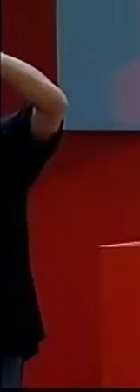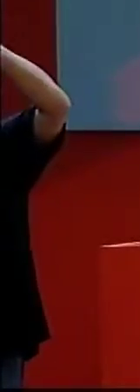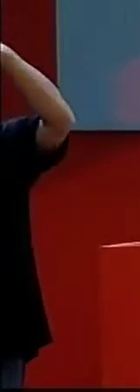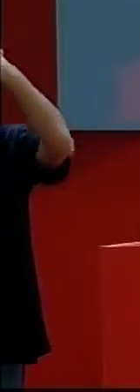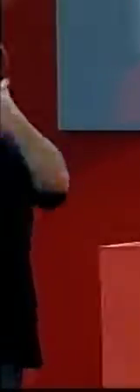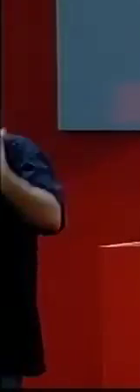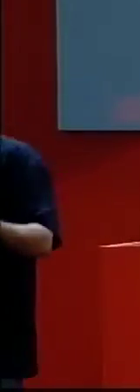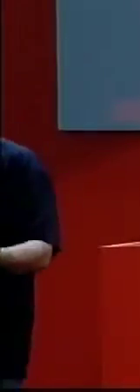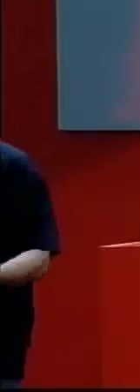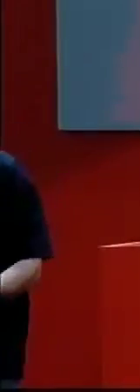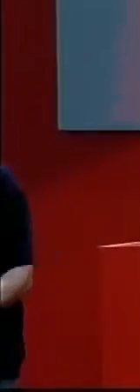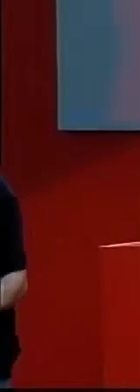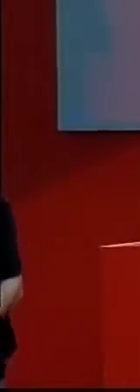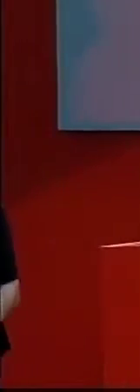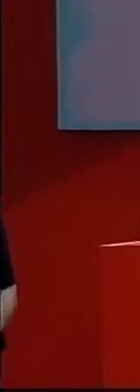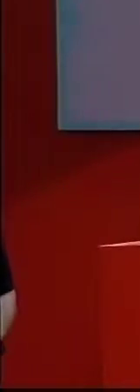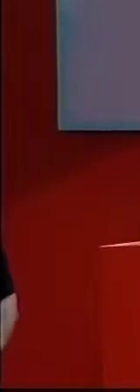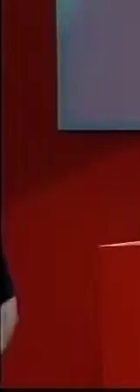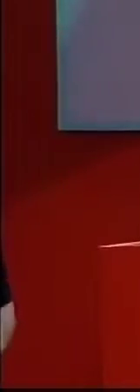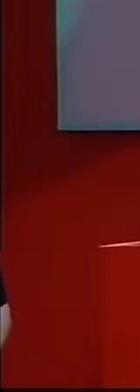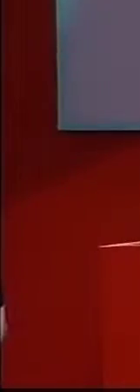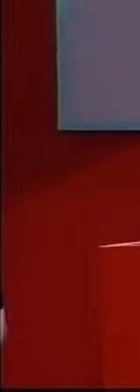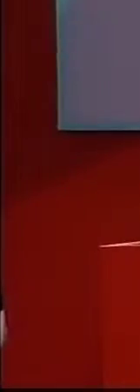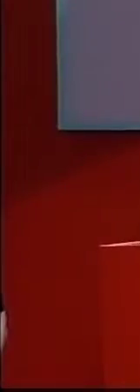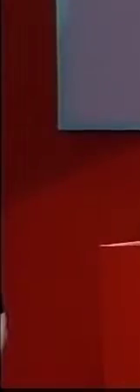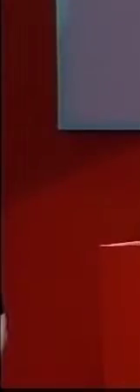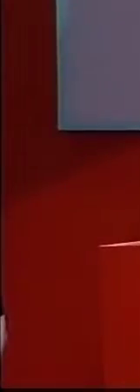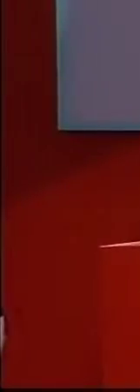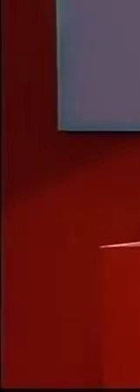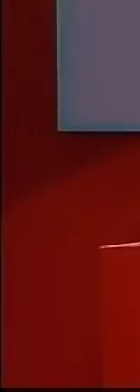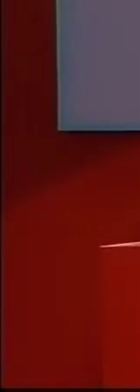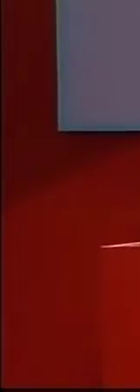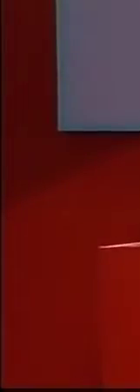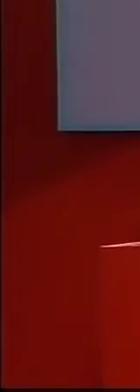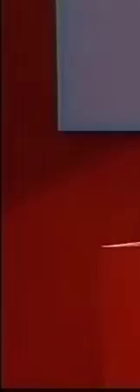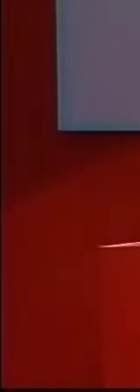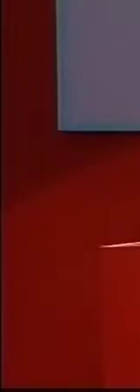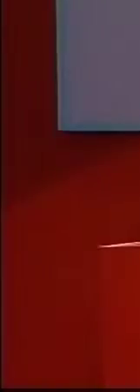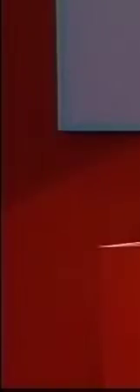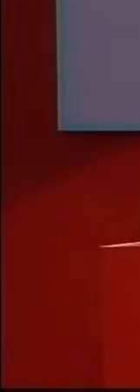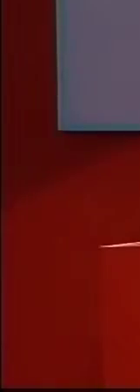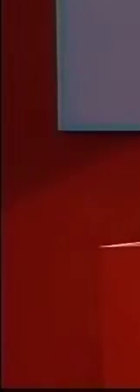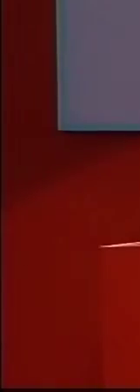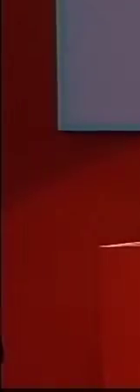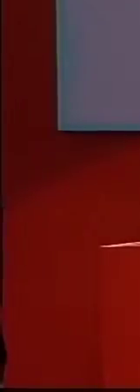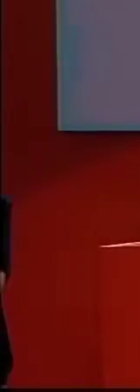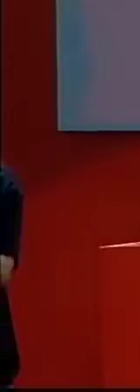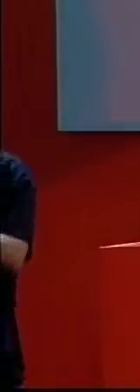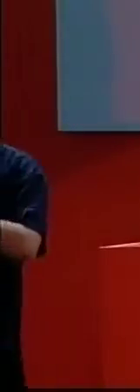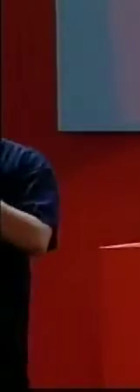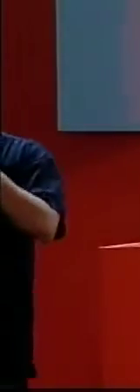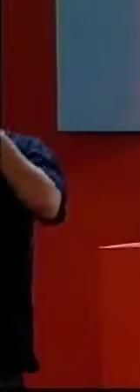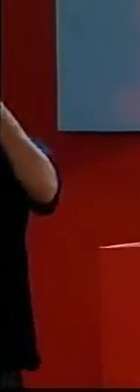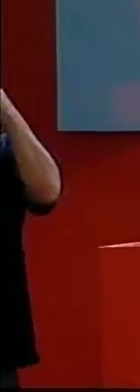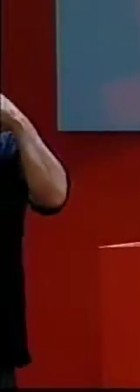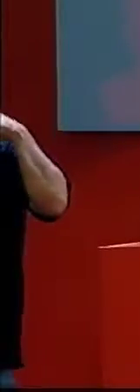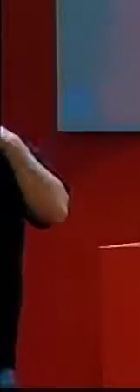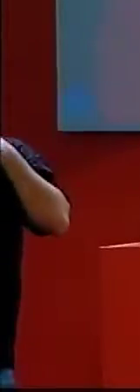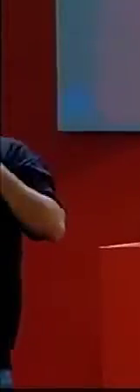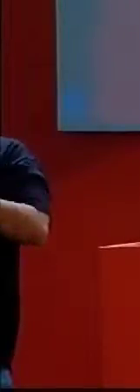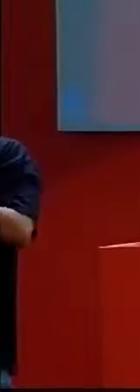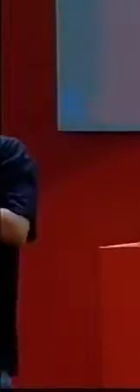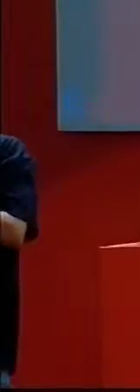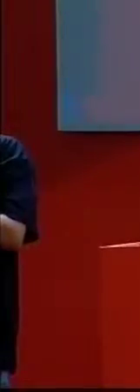a really rapidly growing and very dynamic climate justice